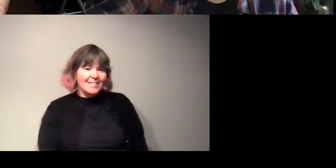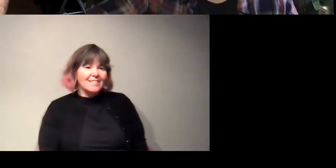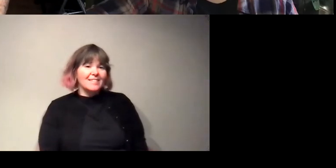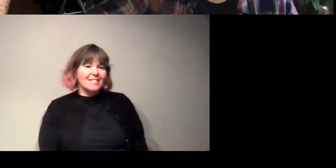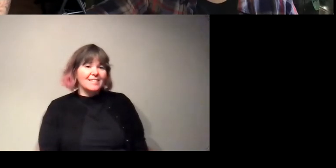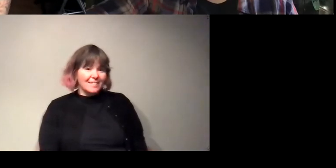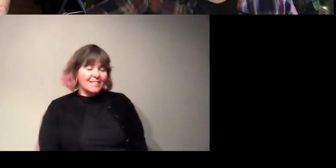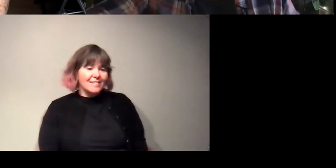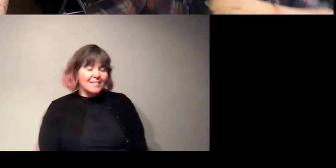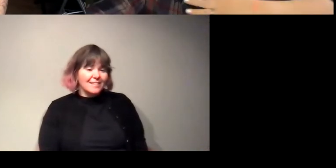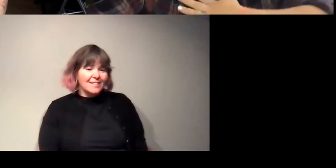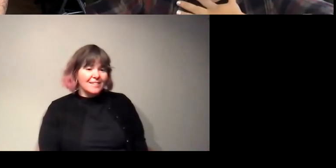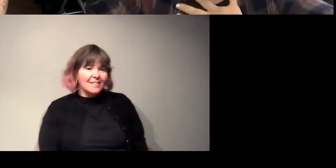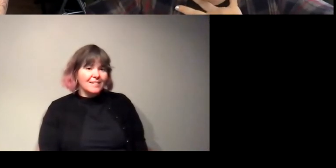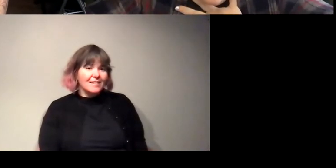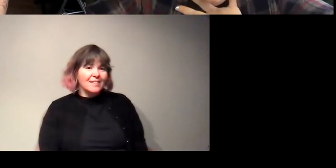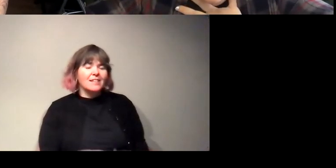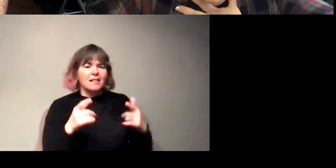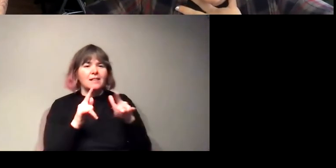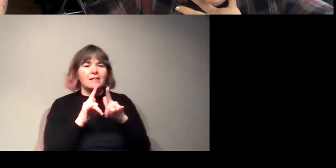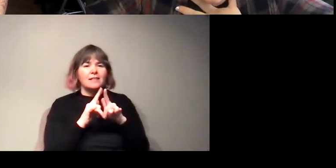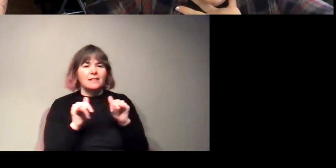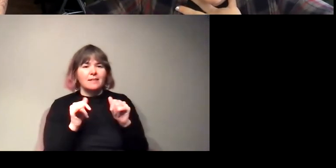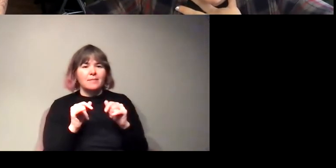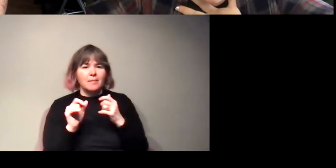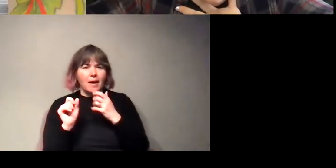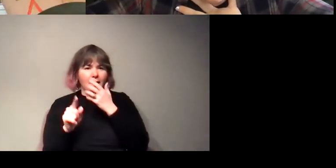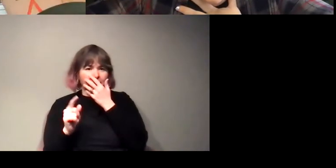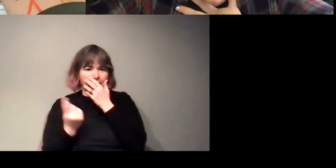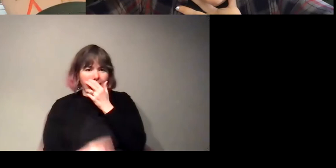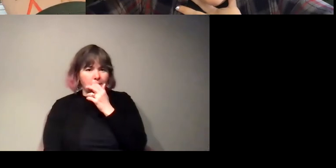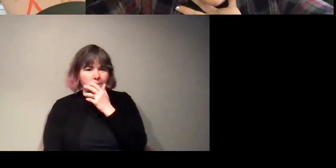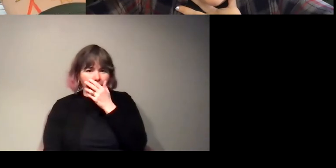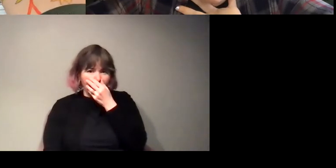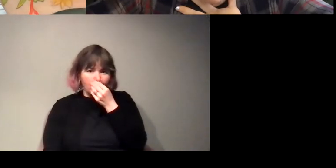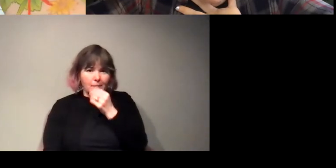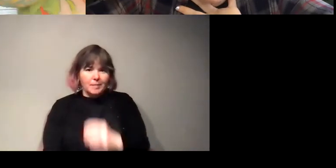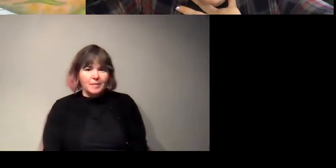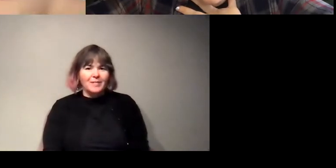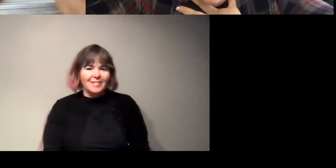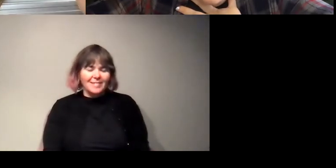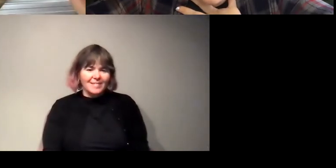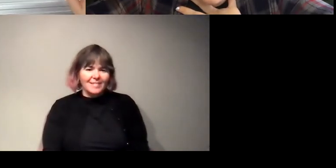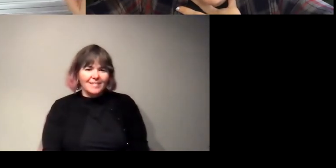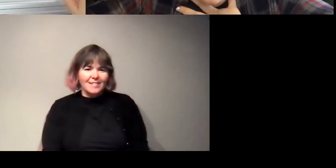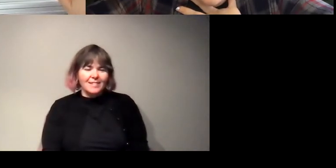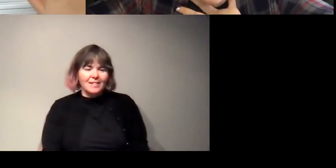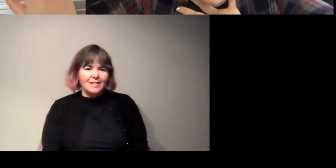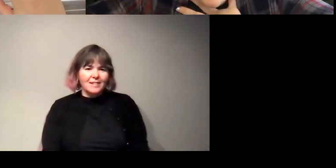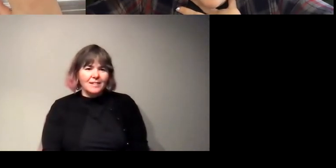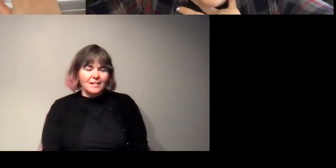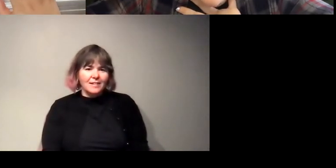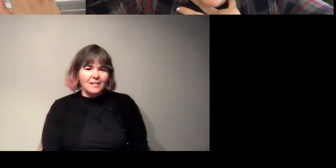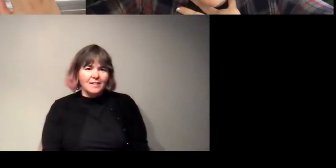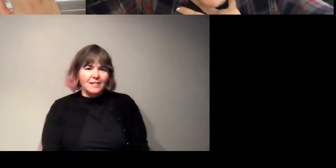Let's see. So in the meantime, I'm gonna ask another question. Oh wait, we